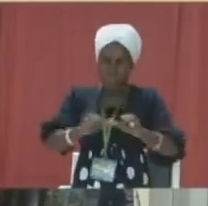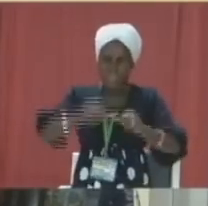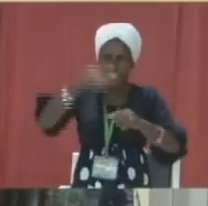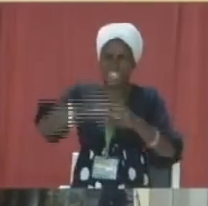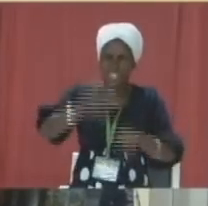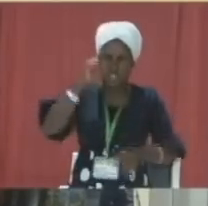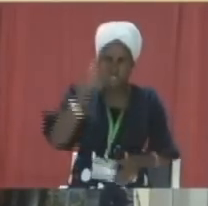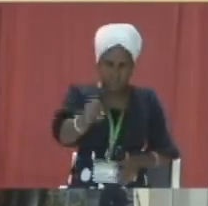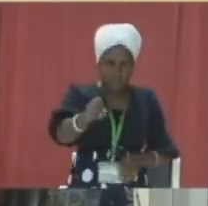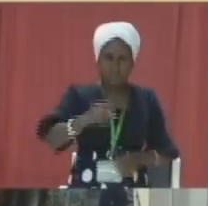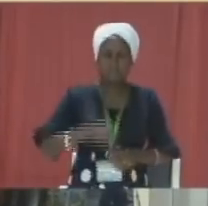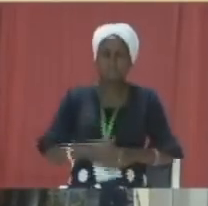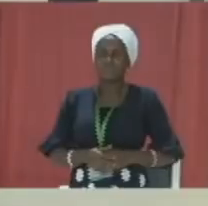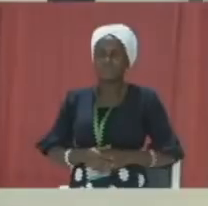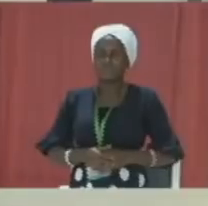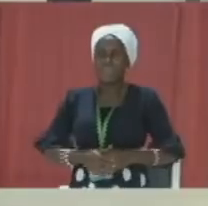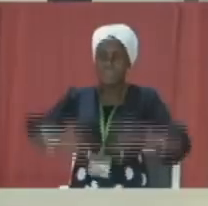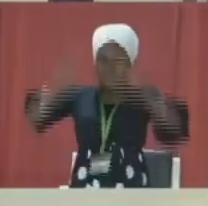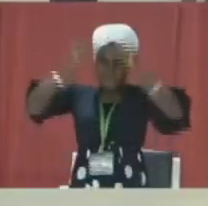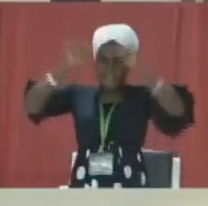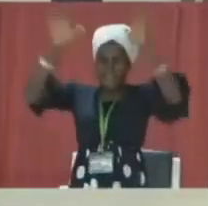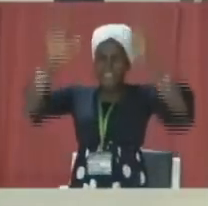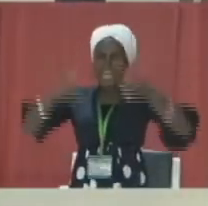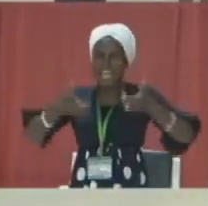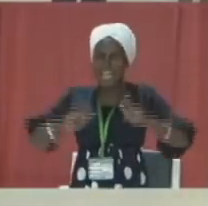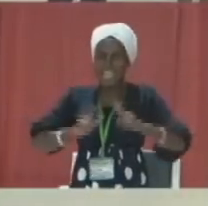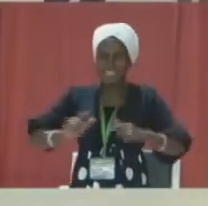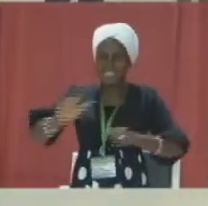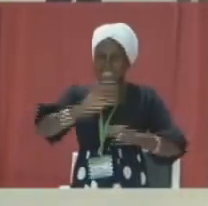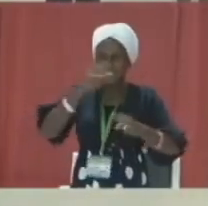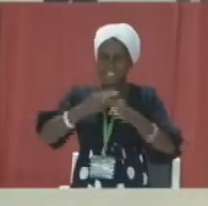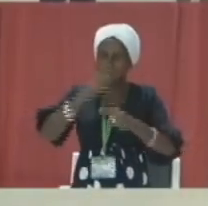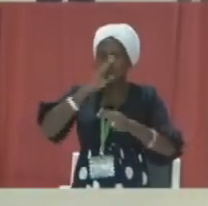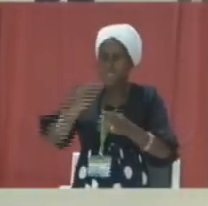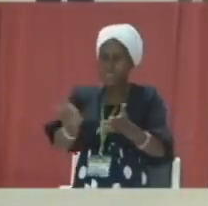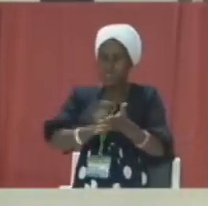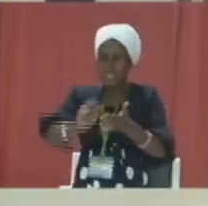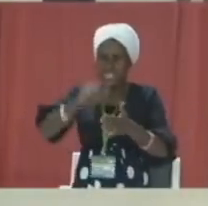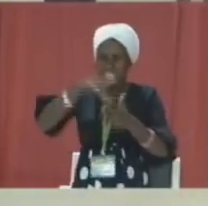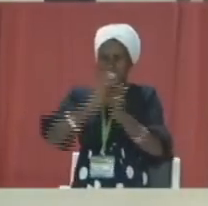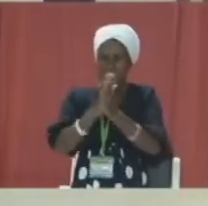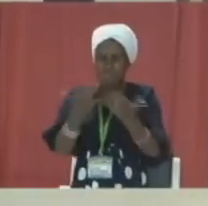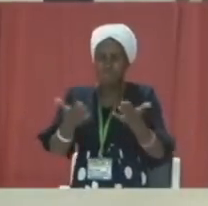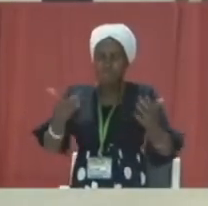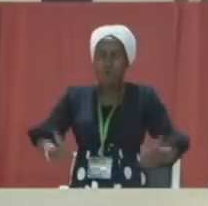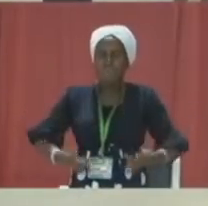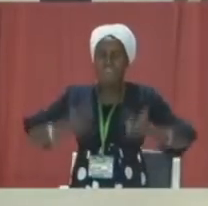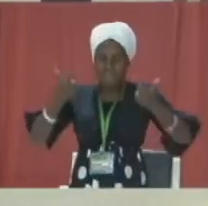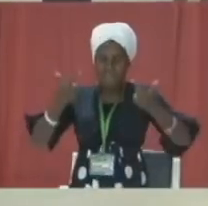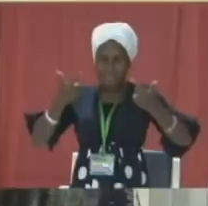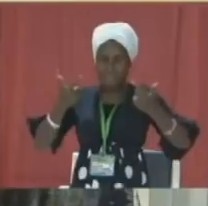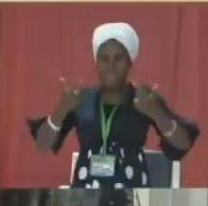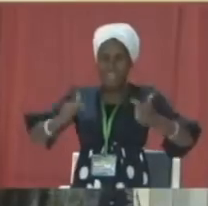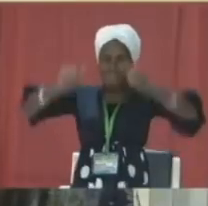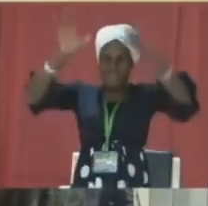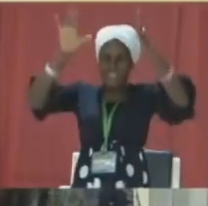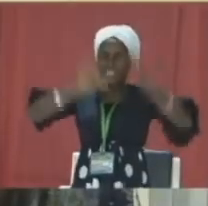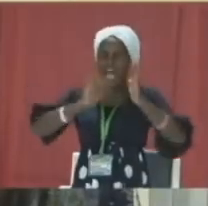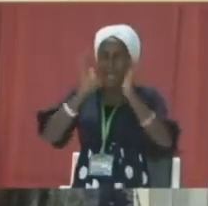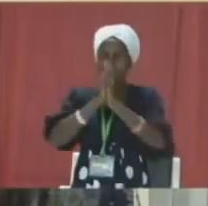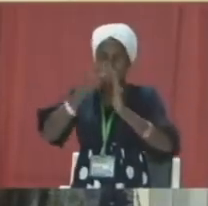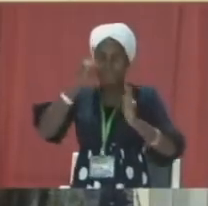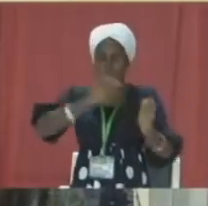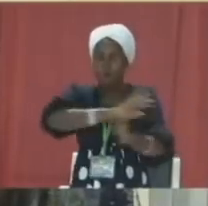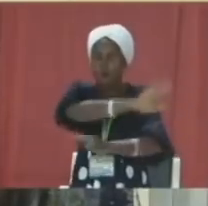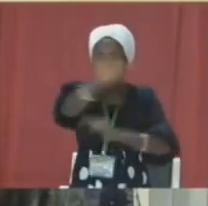Father, let their names be written in the book of life. Father, I pray for all your children under